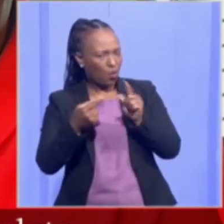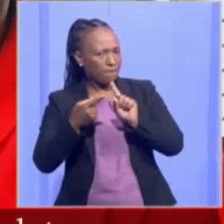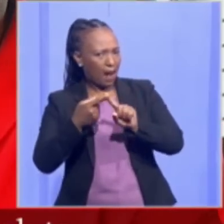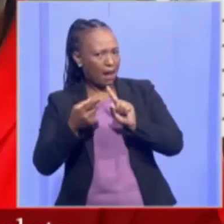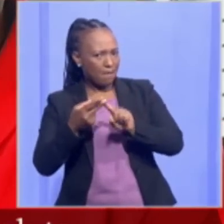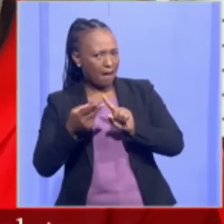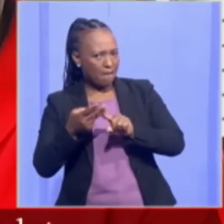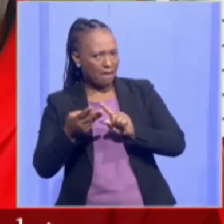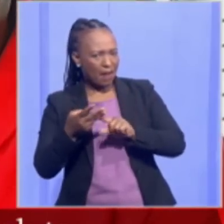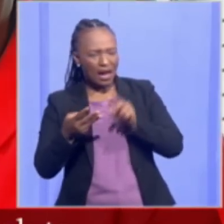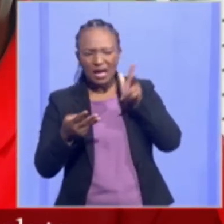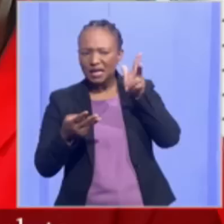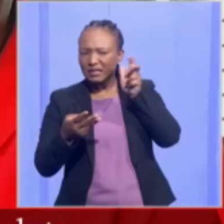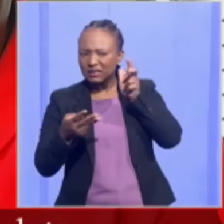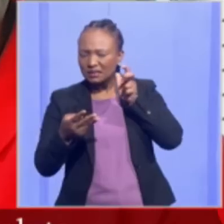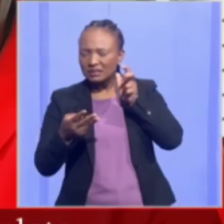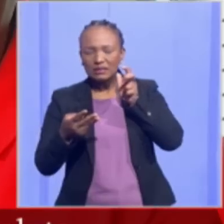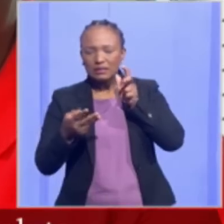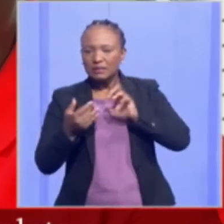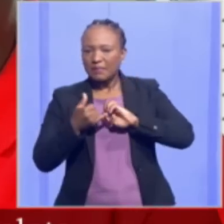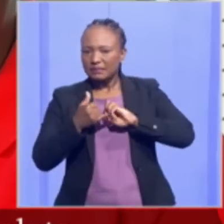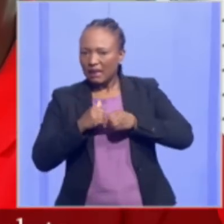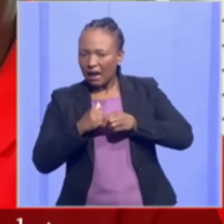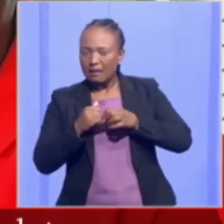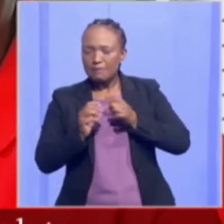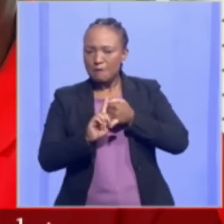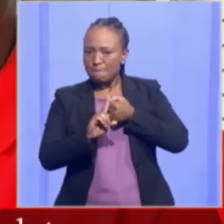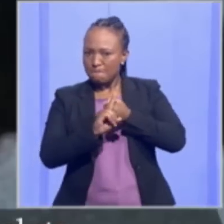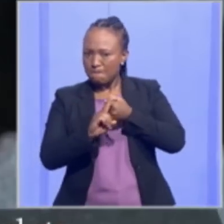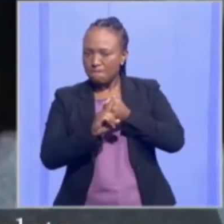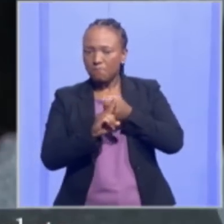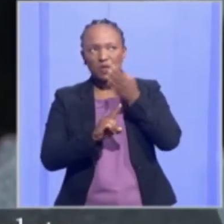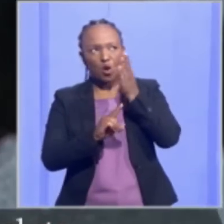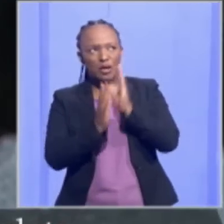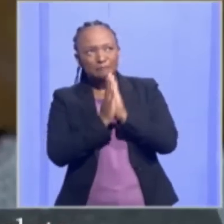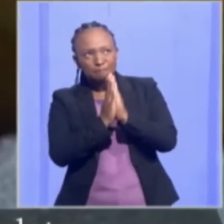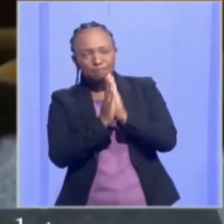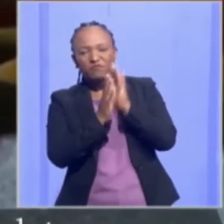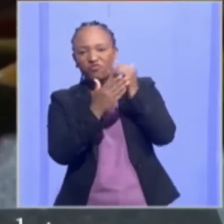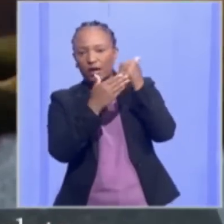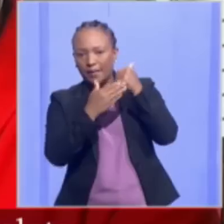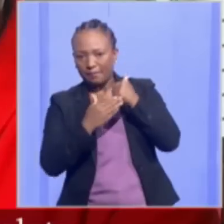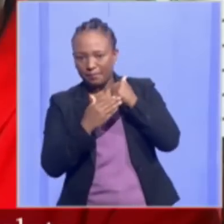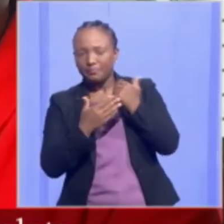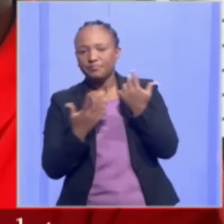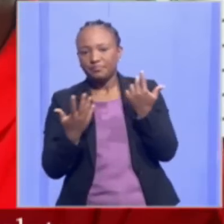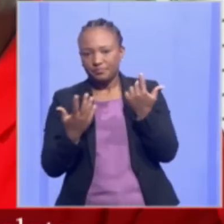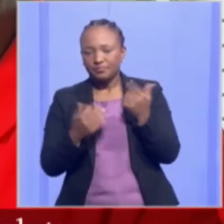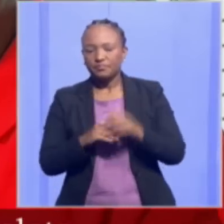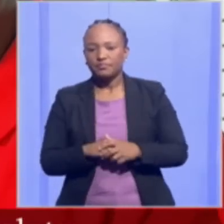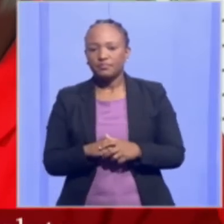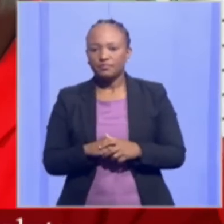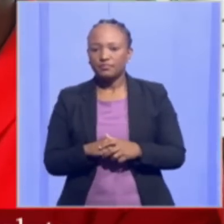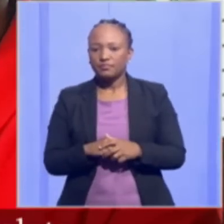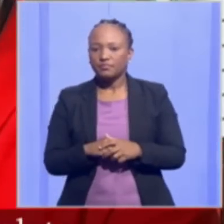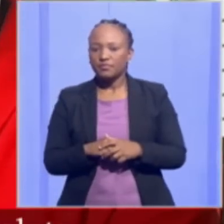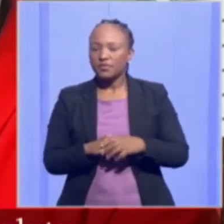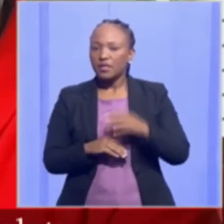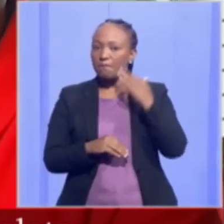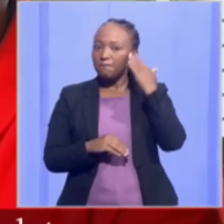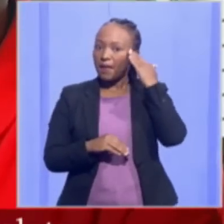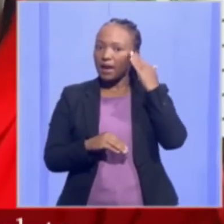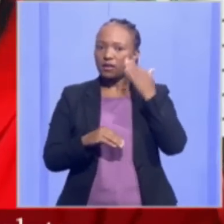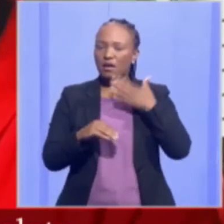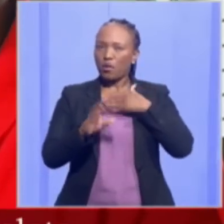I try to push and I pray God to help me to do this. I want to create jobs. My mind is want to create jobs.